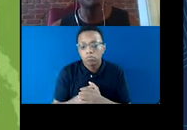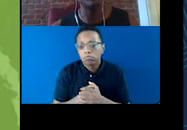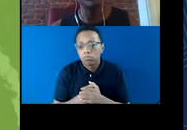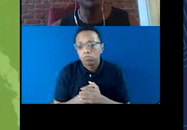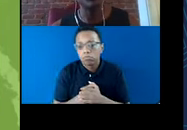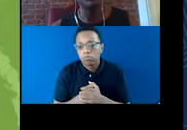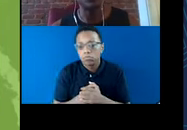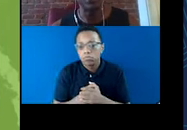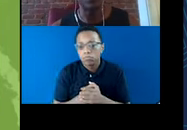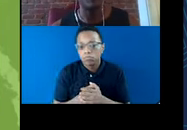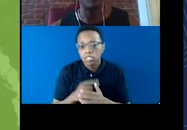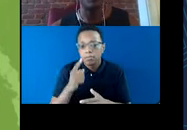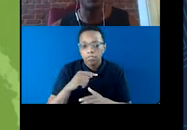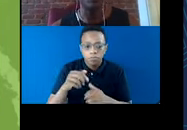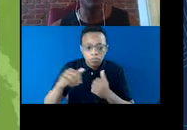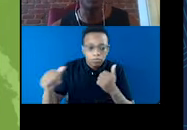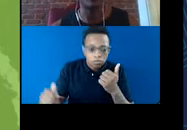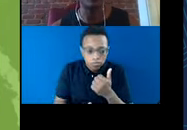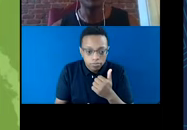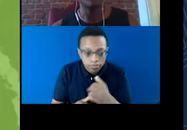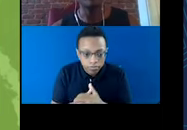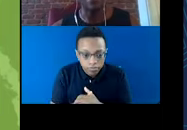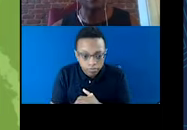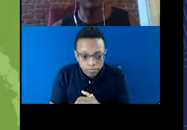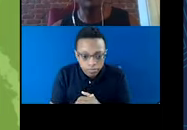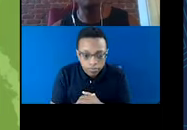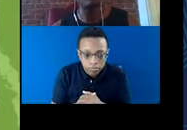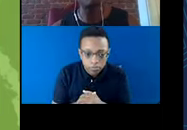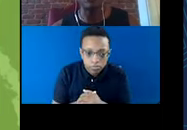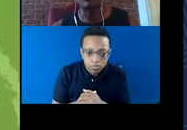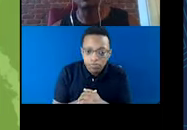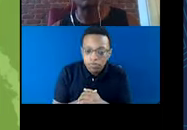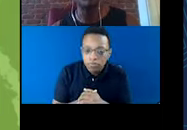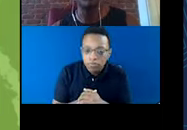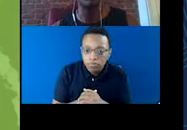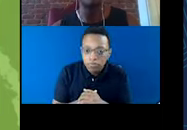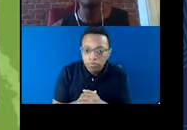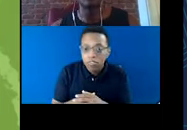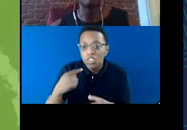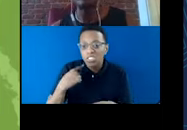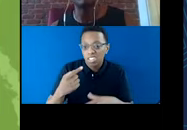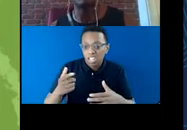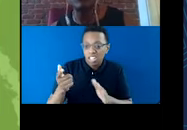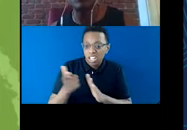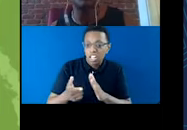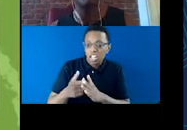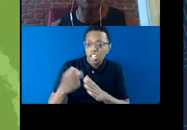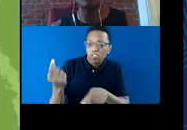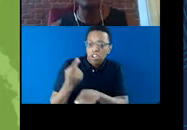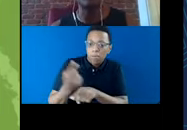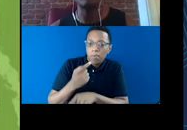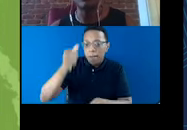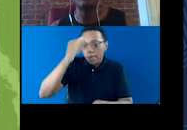their inability to do gender like white people in Europe. And so the lack of proper manhood and womanhood was evidence of savagery,